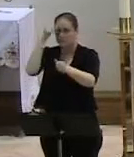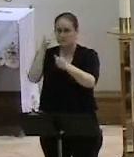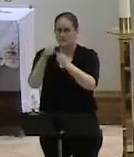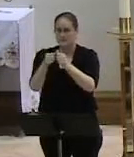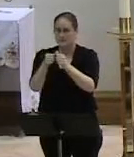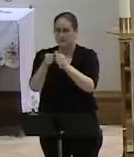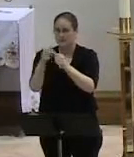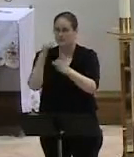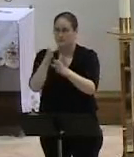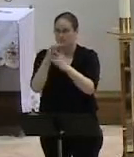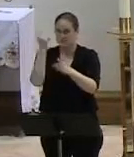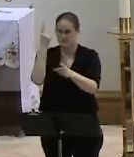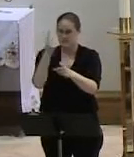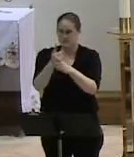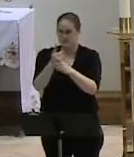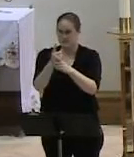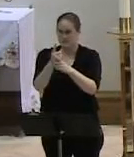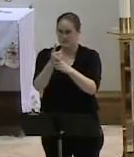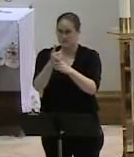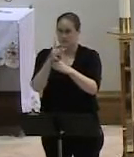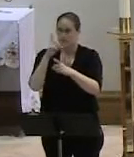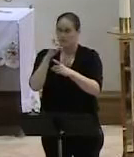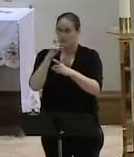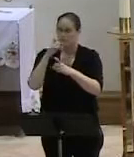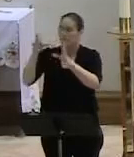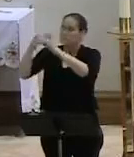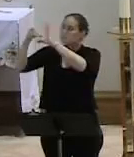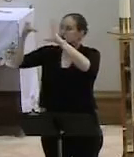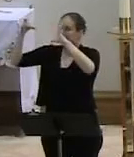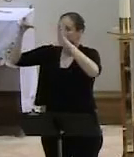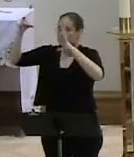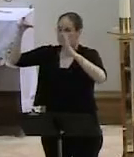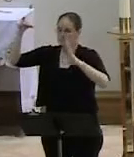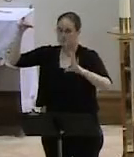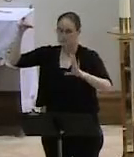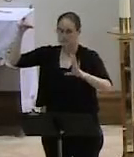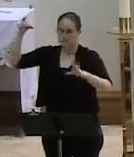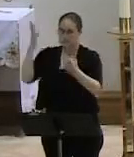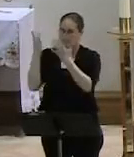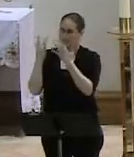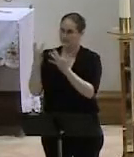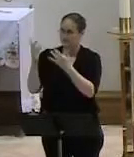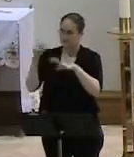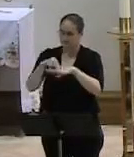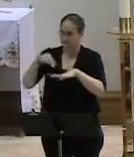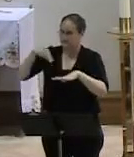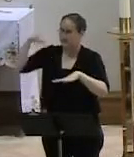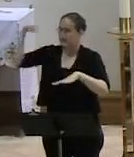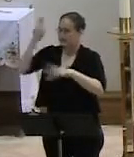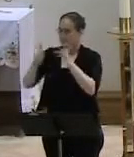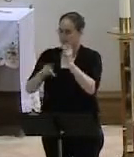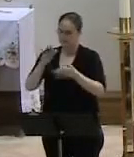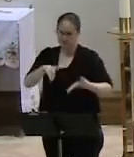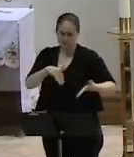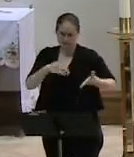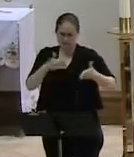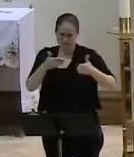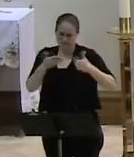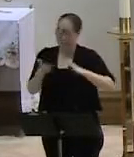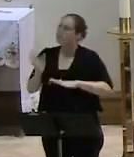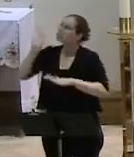our brothers and sisters who have fallen asleep in the hope of the resurrection and all who have died in your